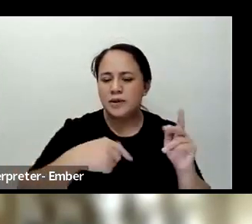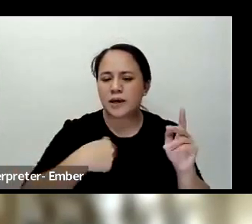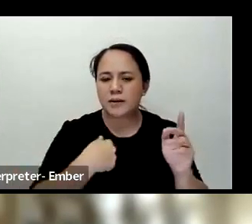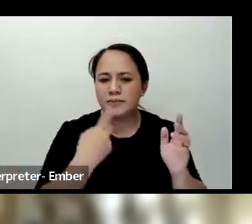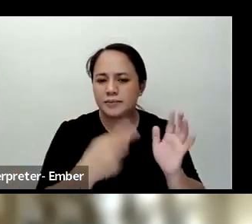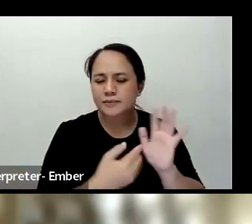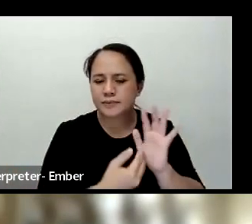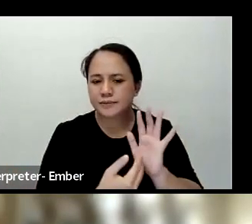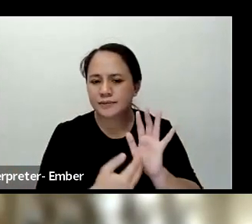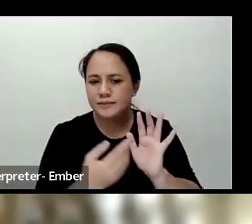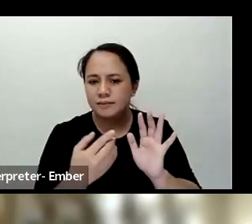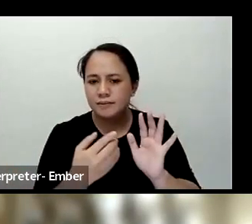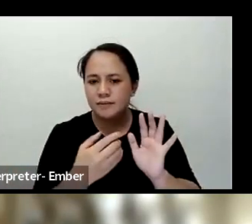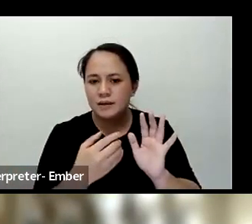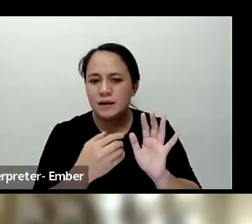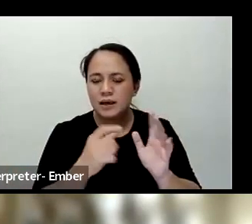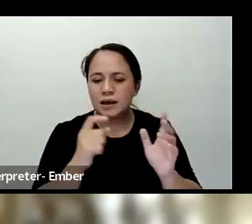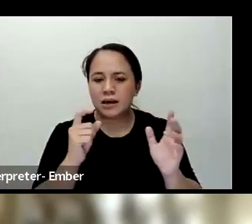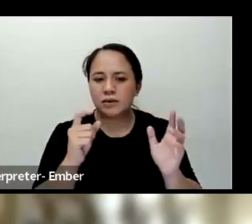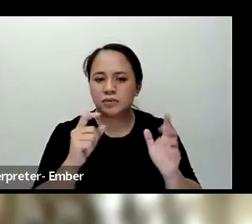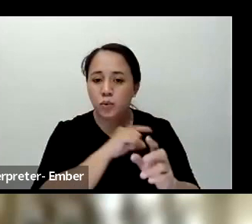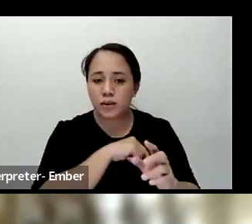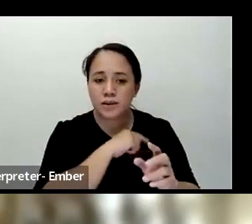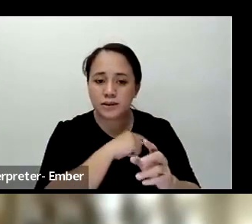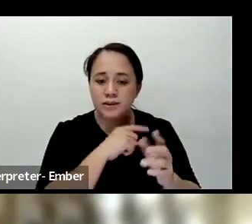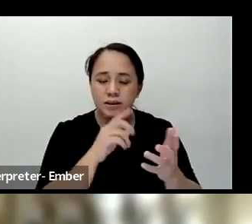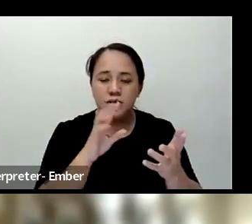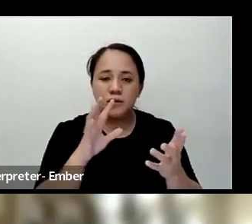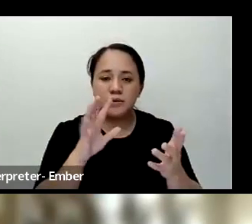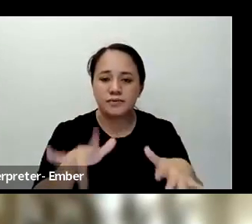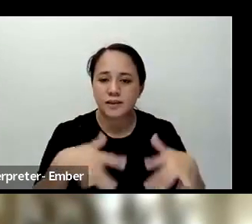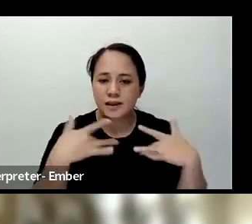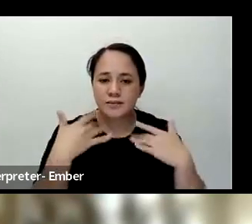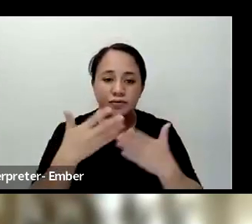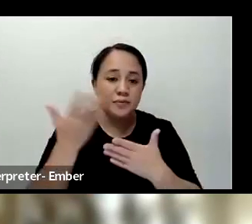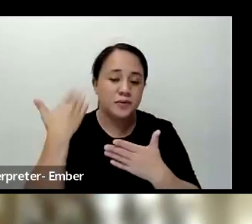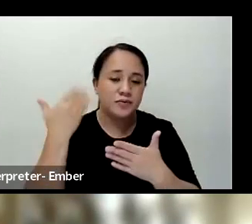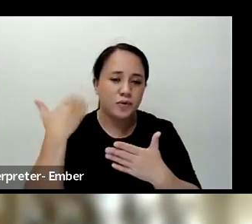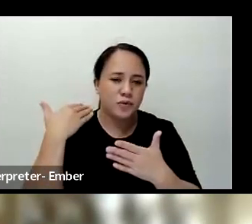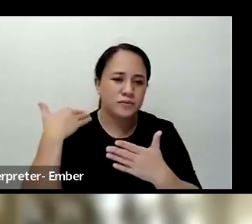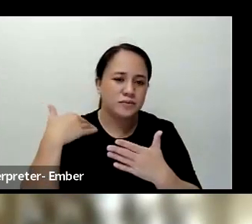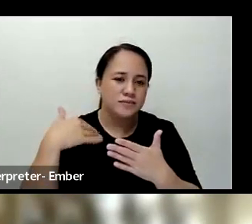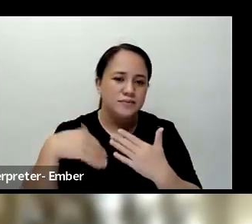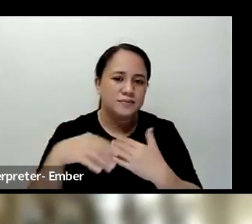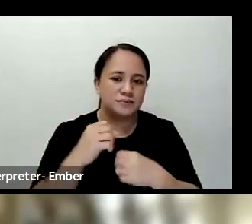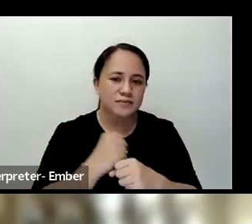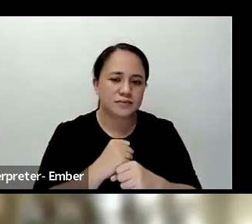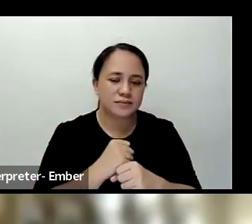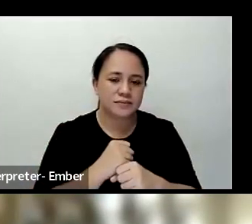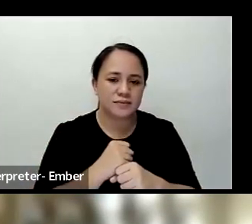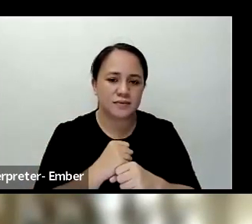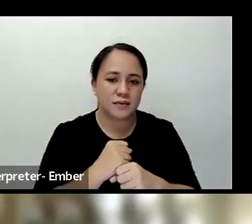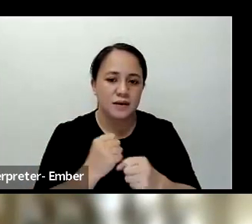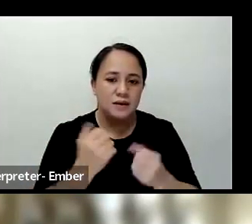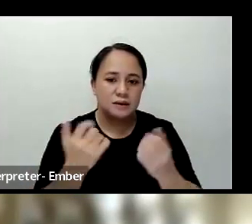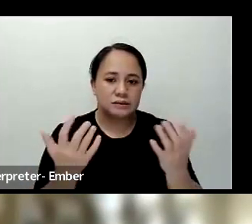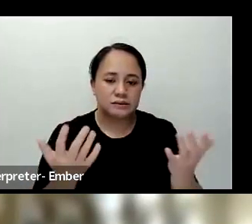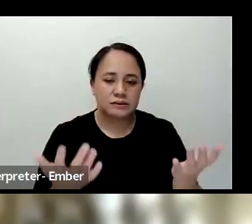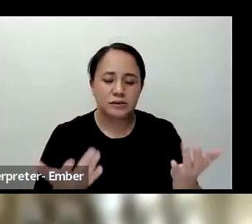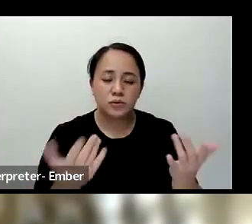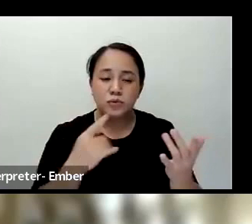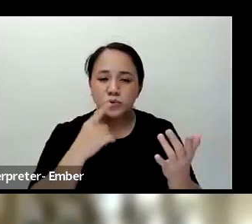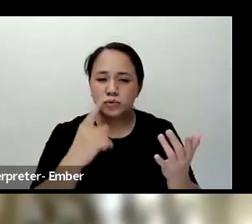on the quality of life that we had in the past several years. So it's